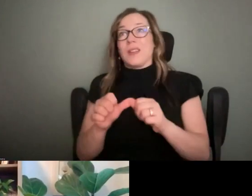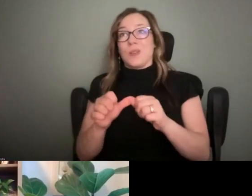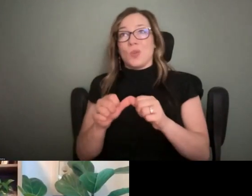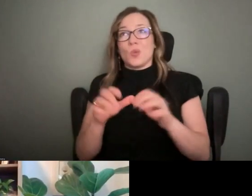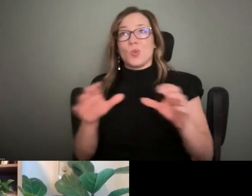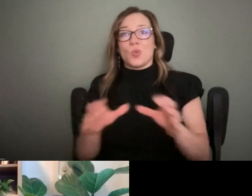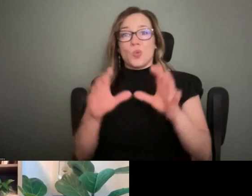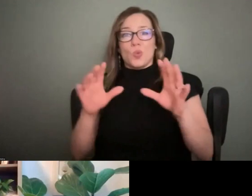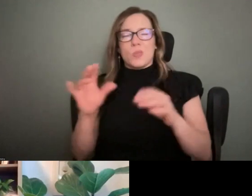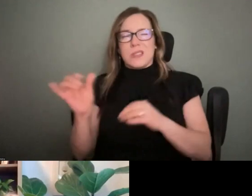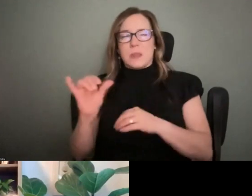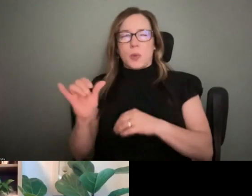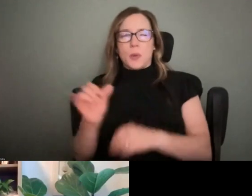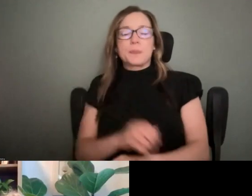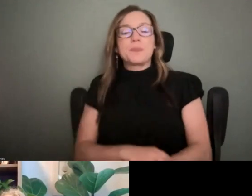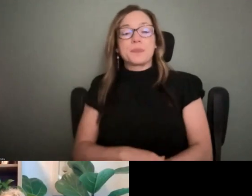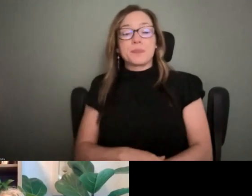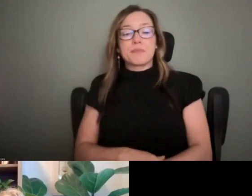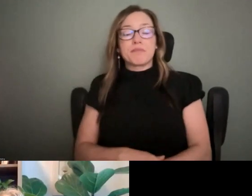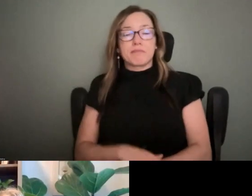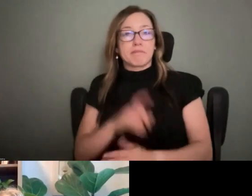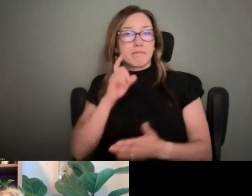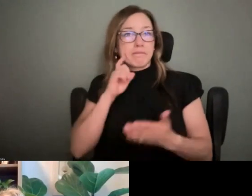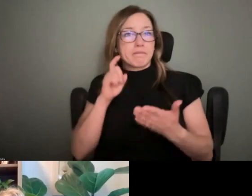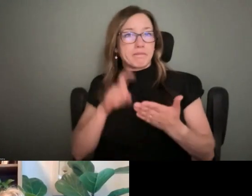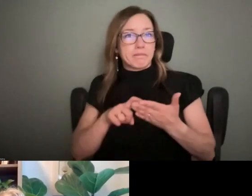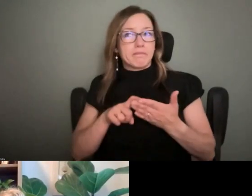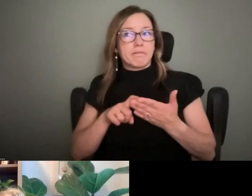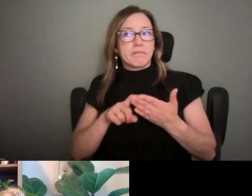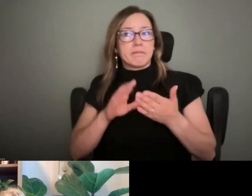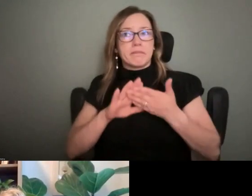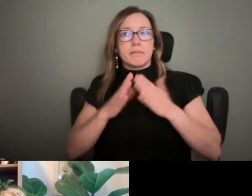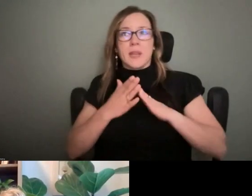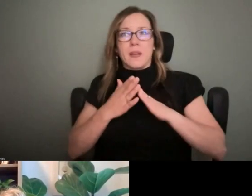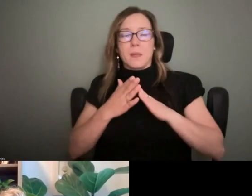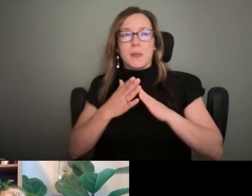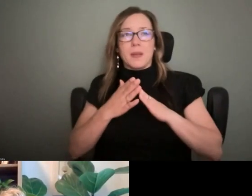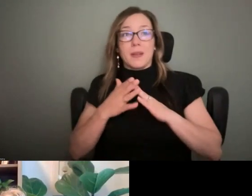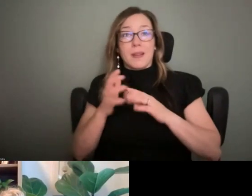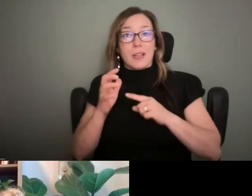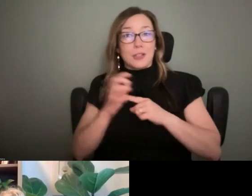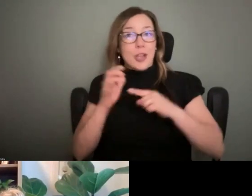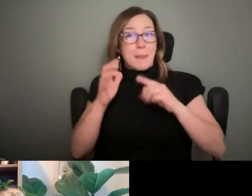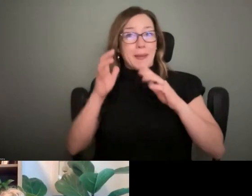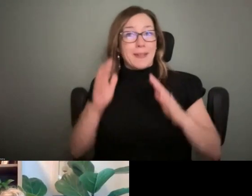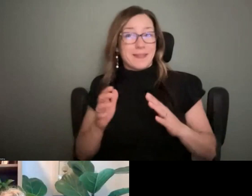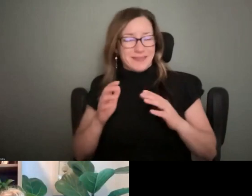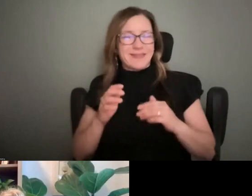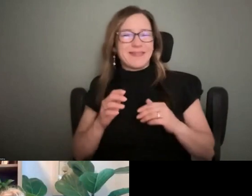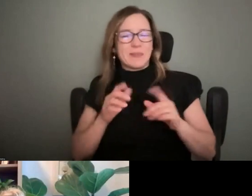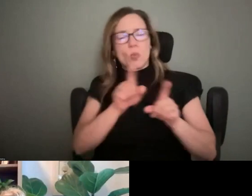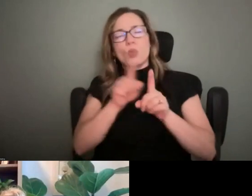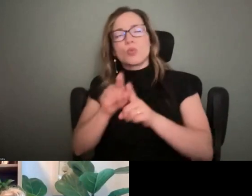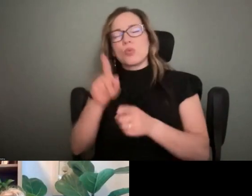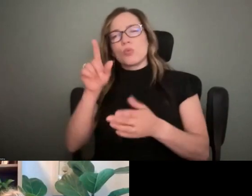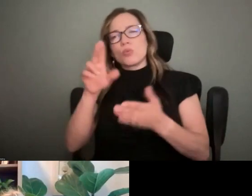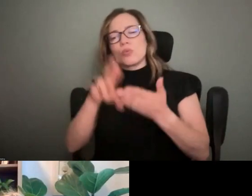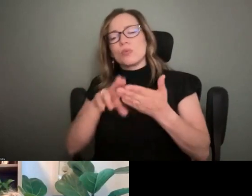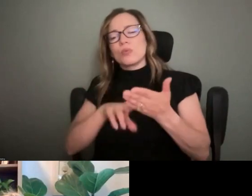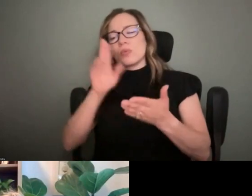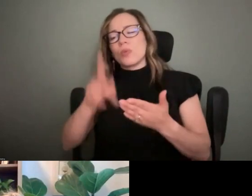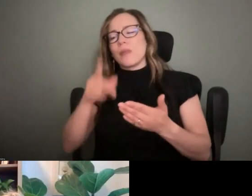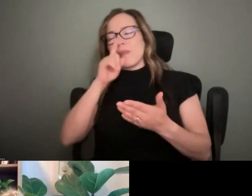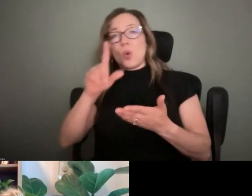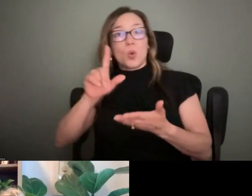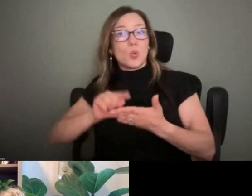similar things. I recommend becoming a champion and also signing up for our newsletter. That is